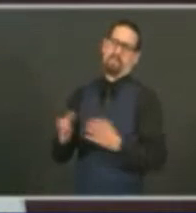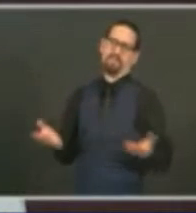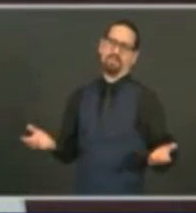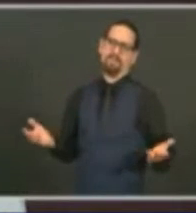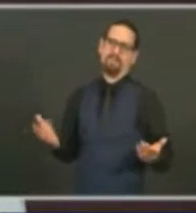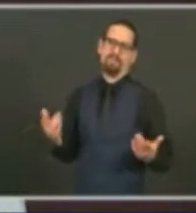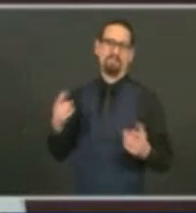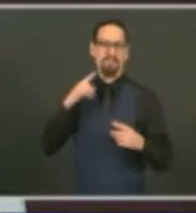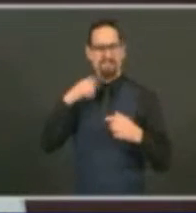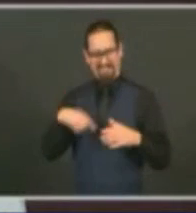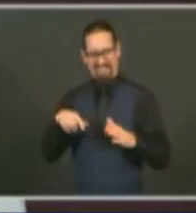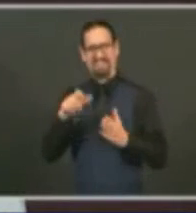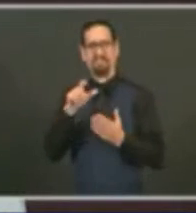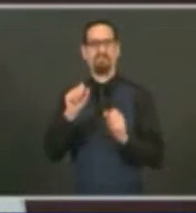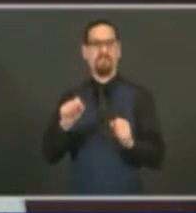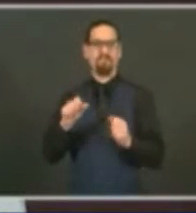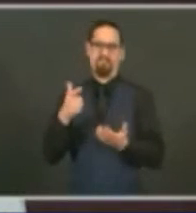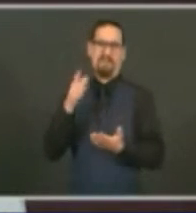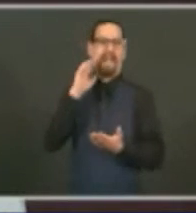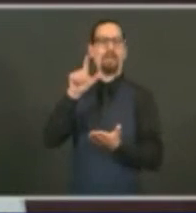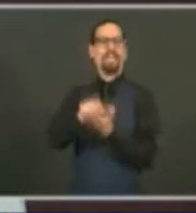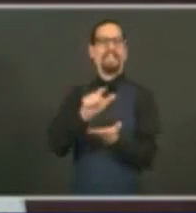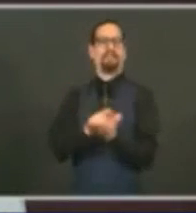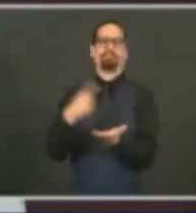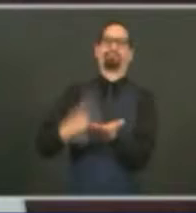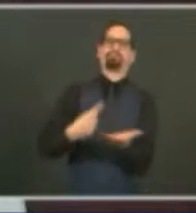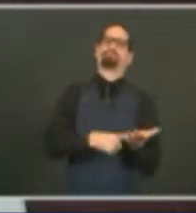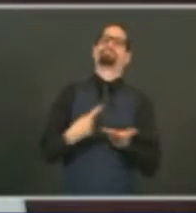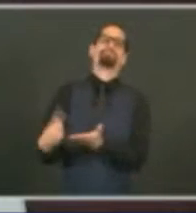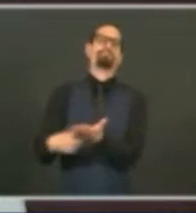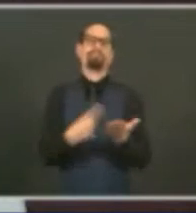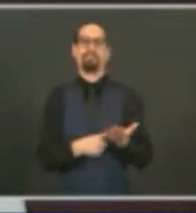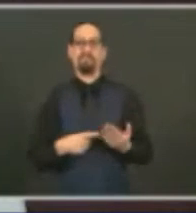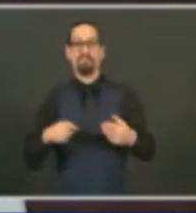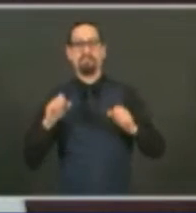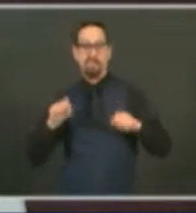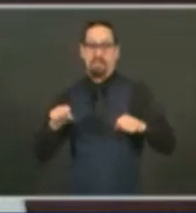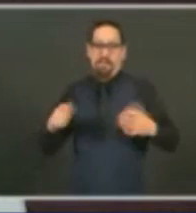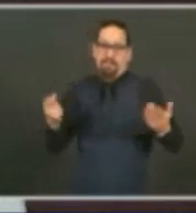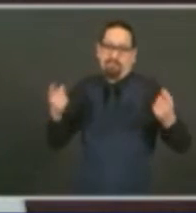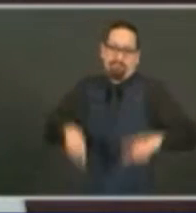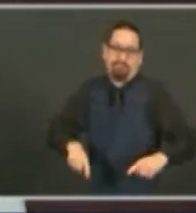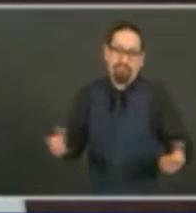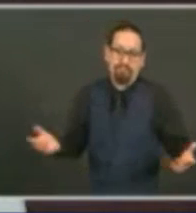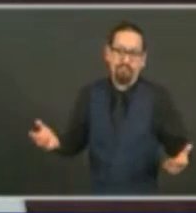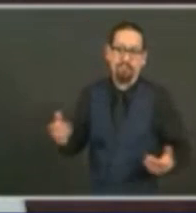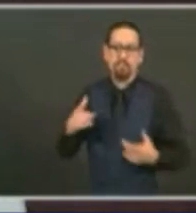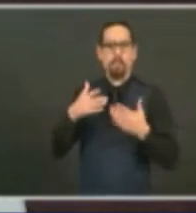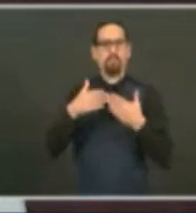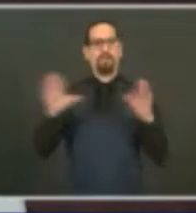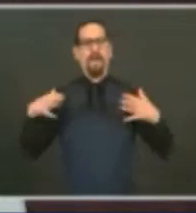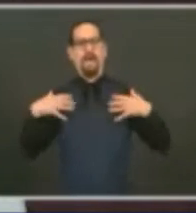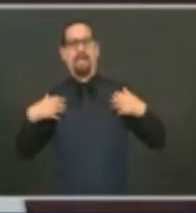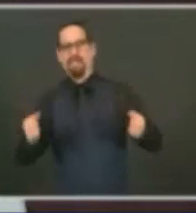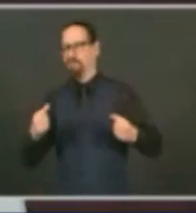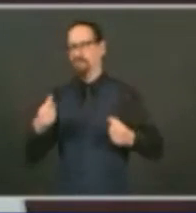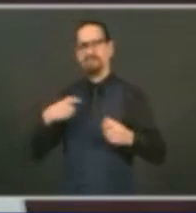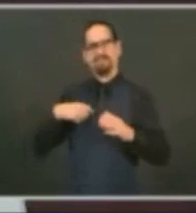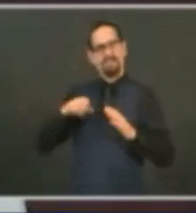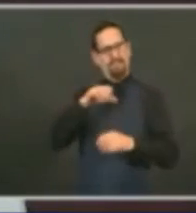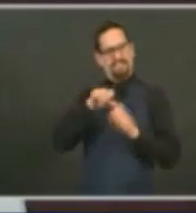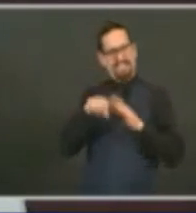that can and will be made pertaining to the public health authority of the state under those circumstances. And it